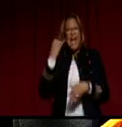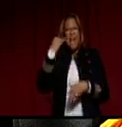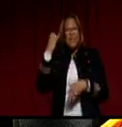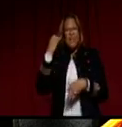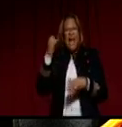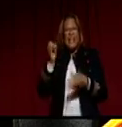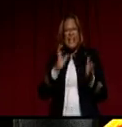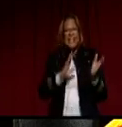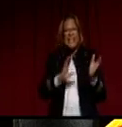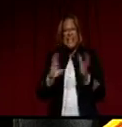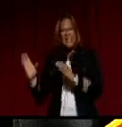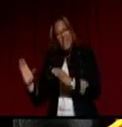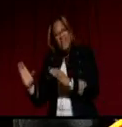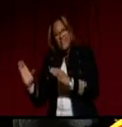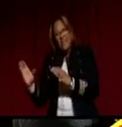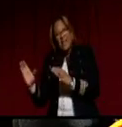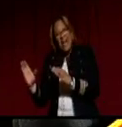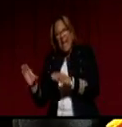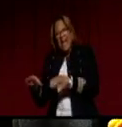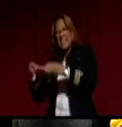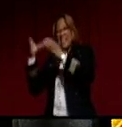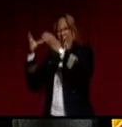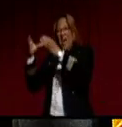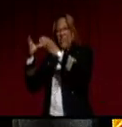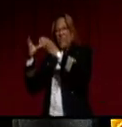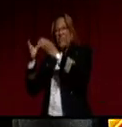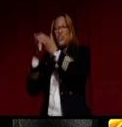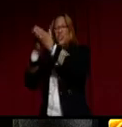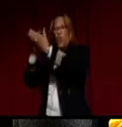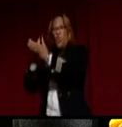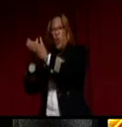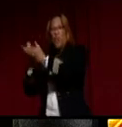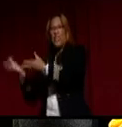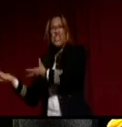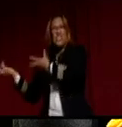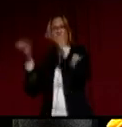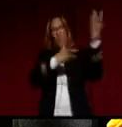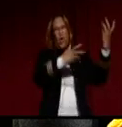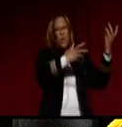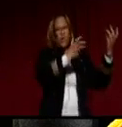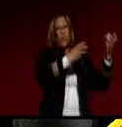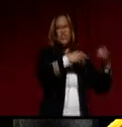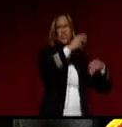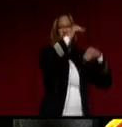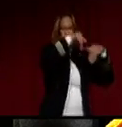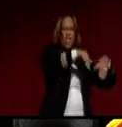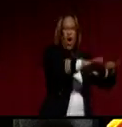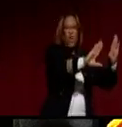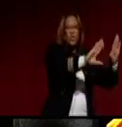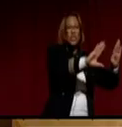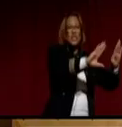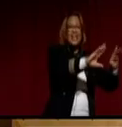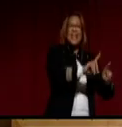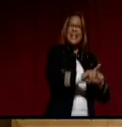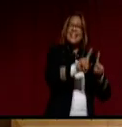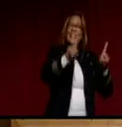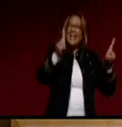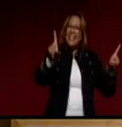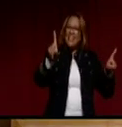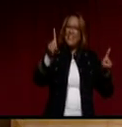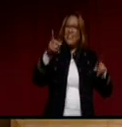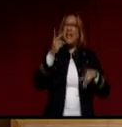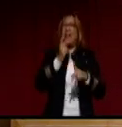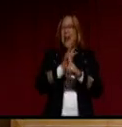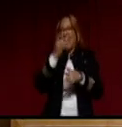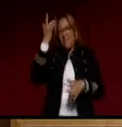shift where that boat picks up out the water and it's thrown across the ocean and it lands somewhere else, it can be a different type of